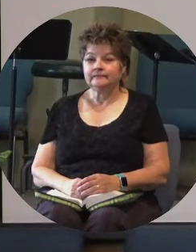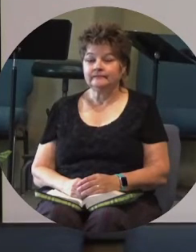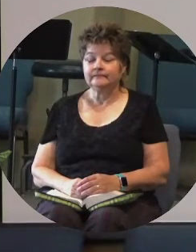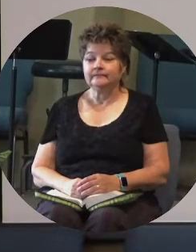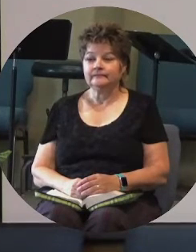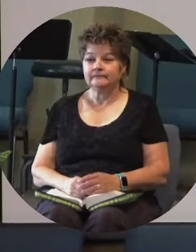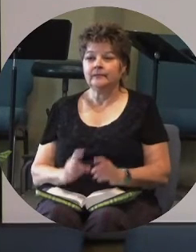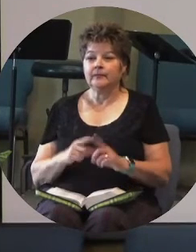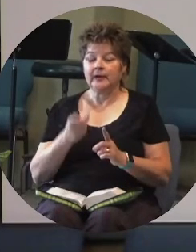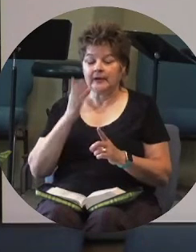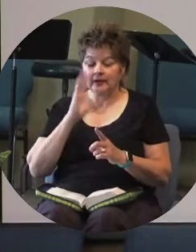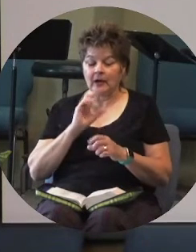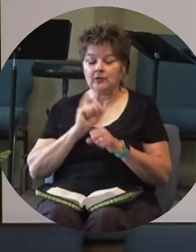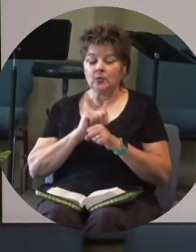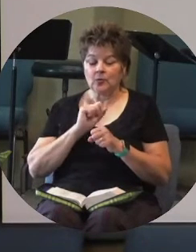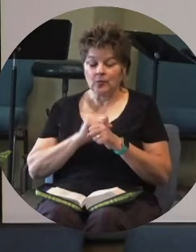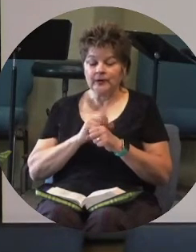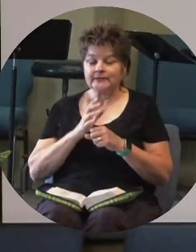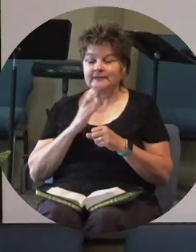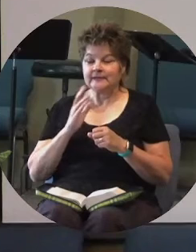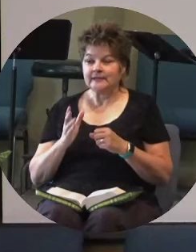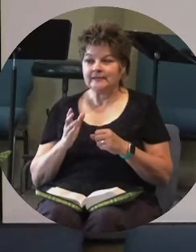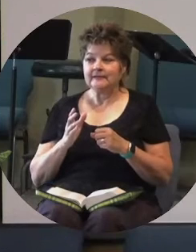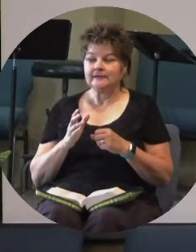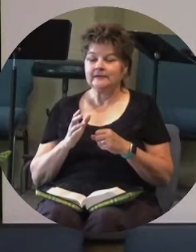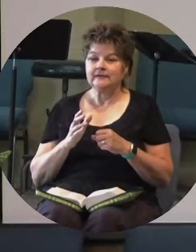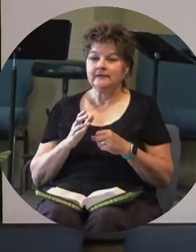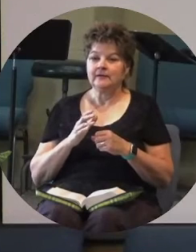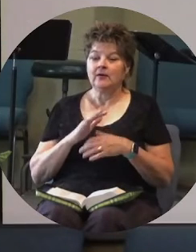But God works all things together for good